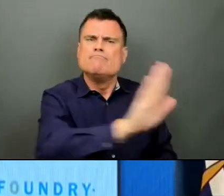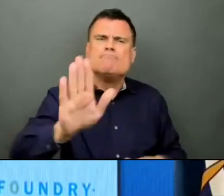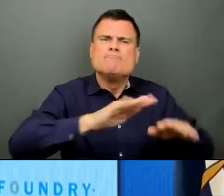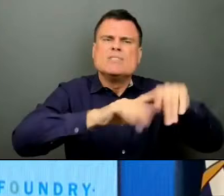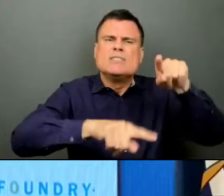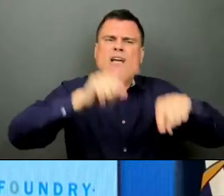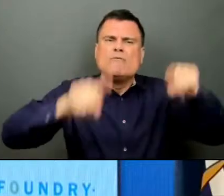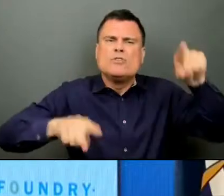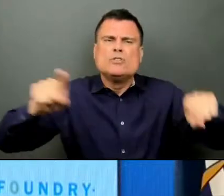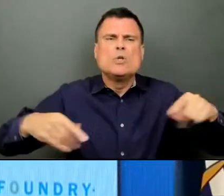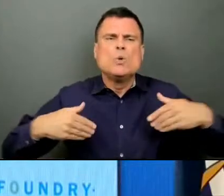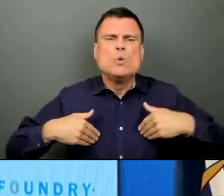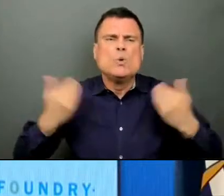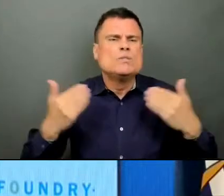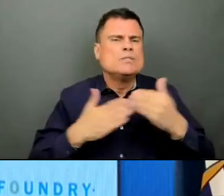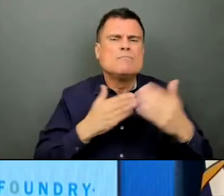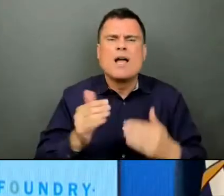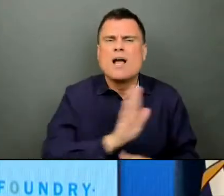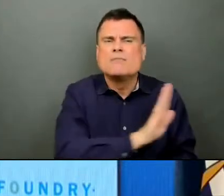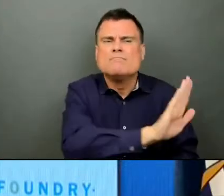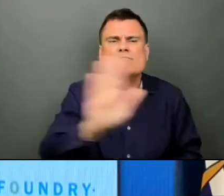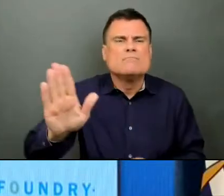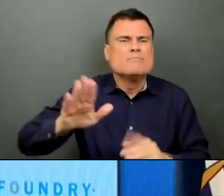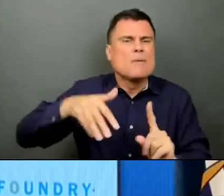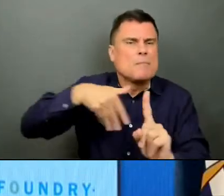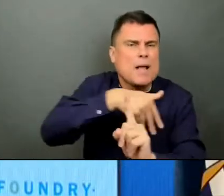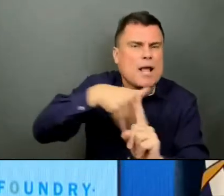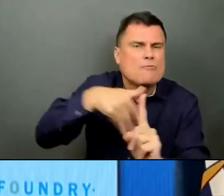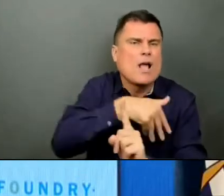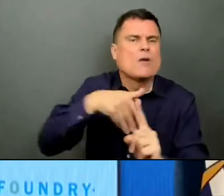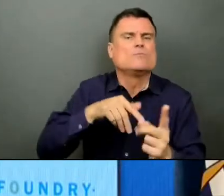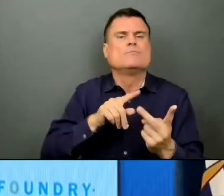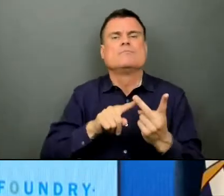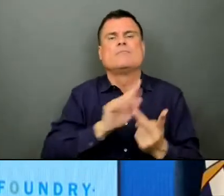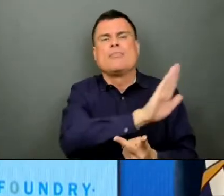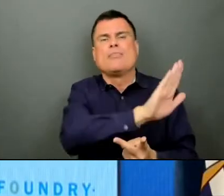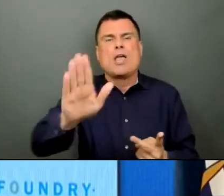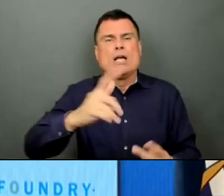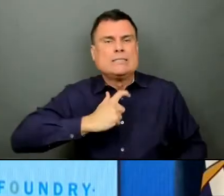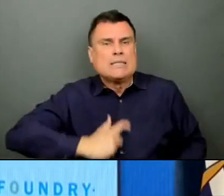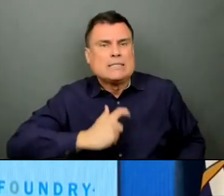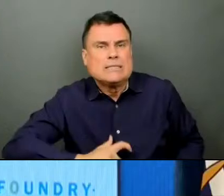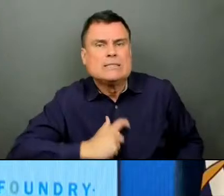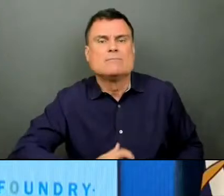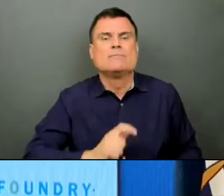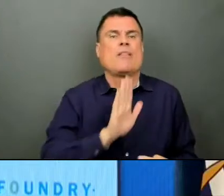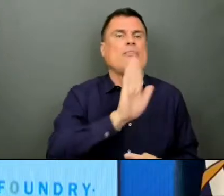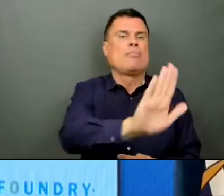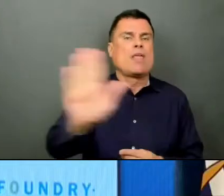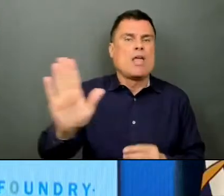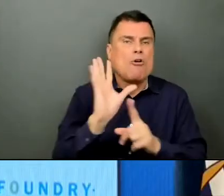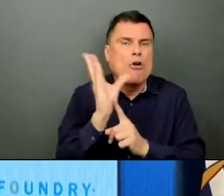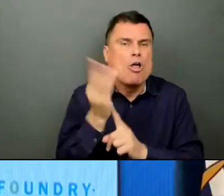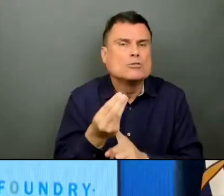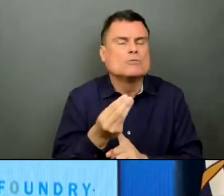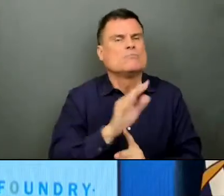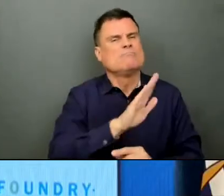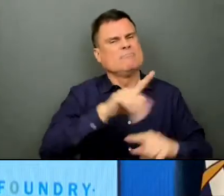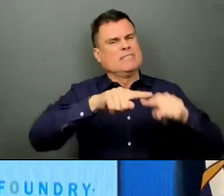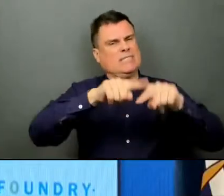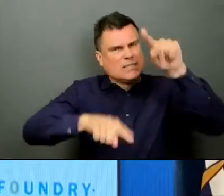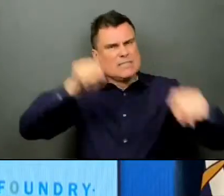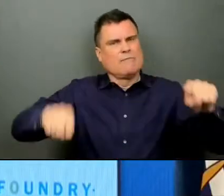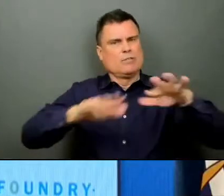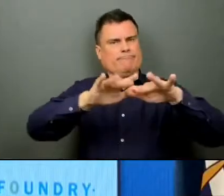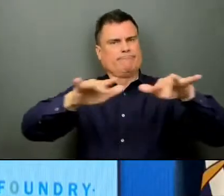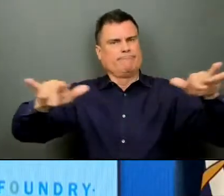the work that we're funding and that we're determined to implement. A reminder to reporters on the line, if you wish to ask a question,